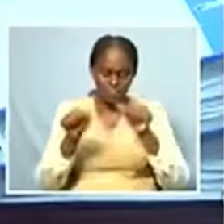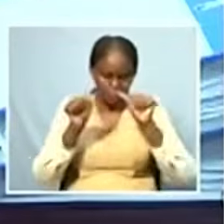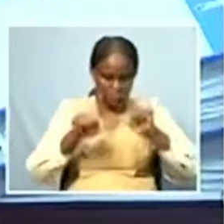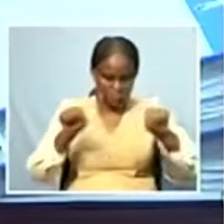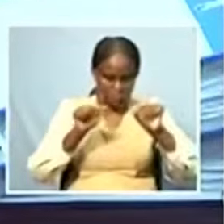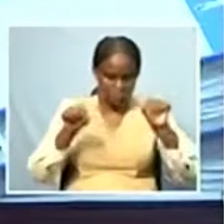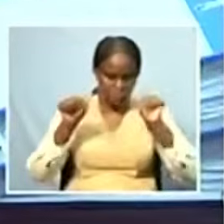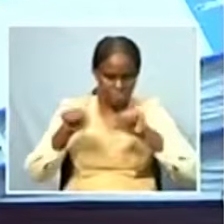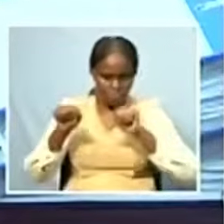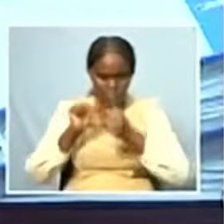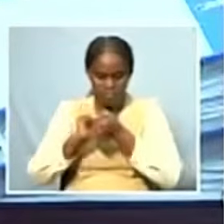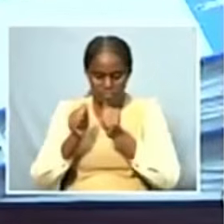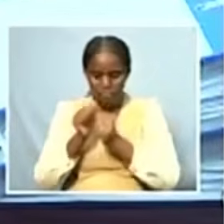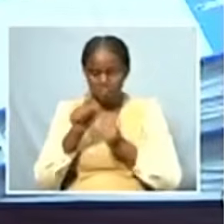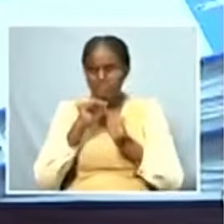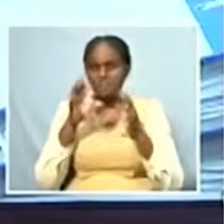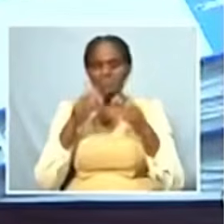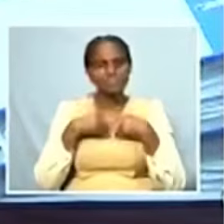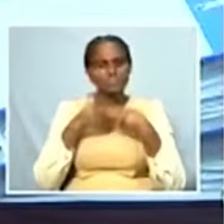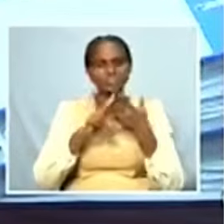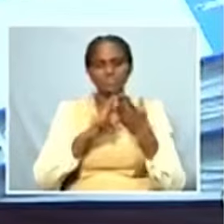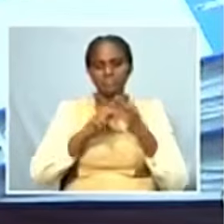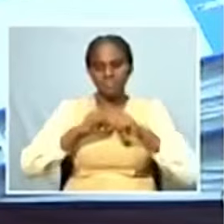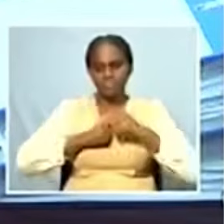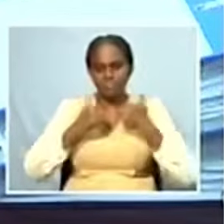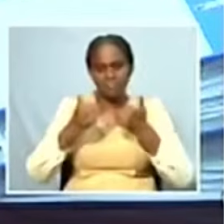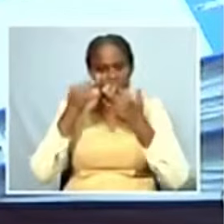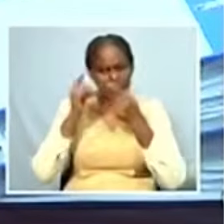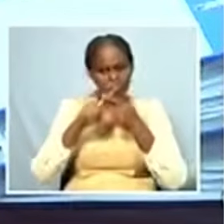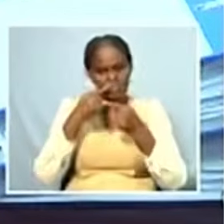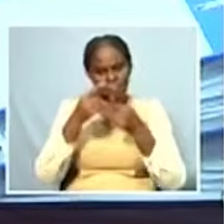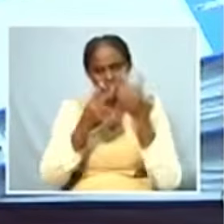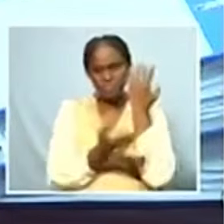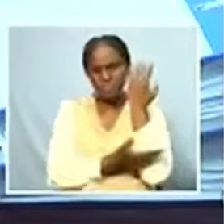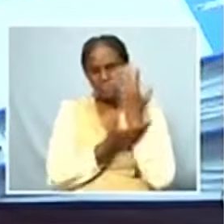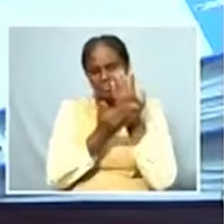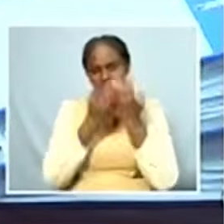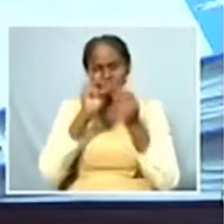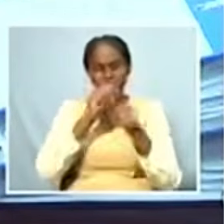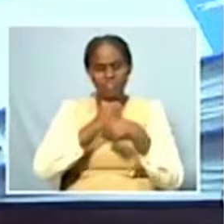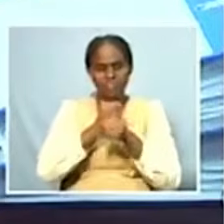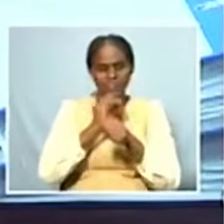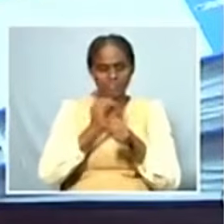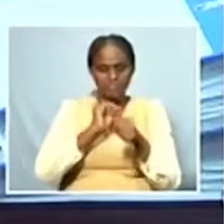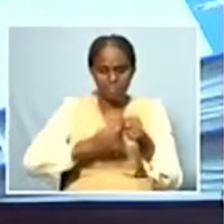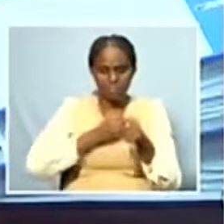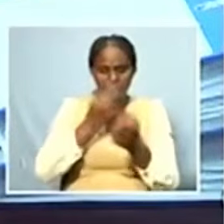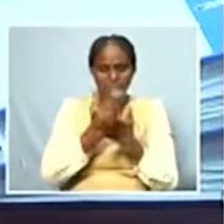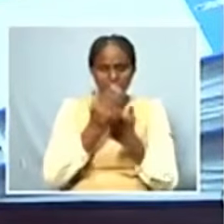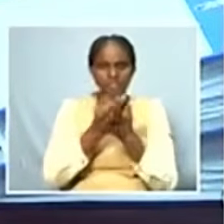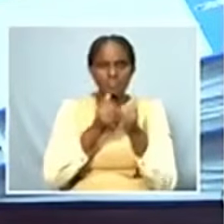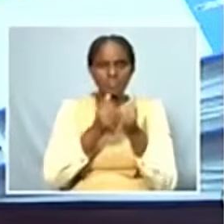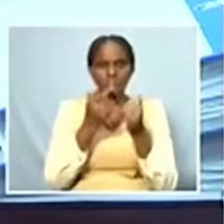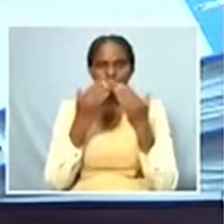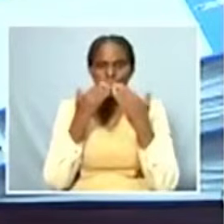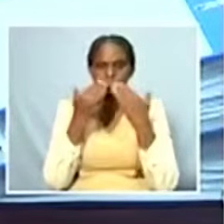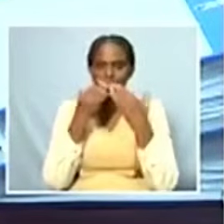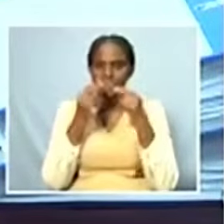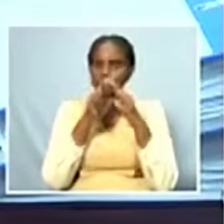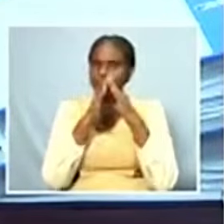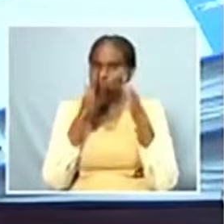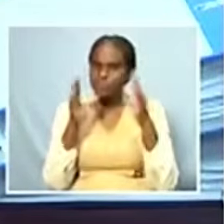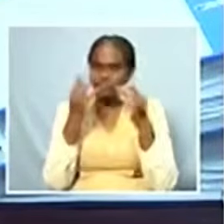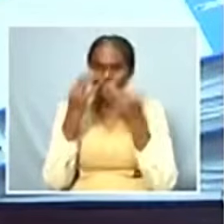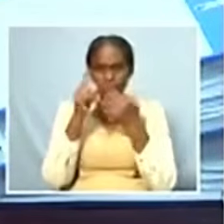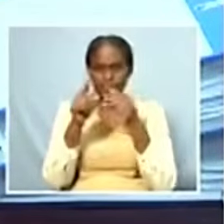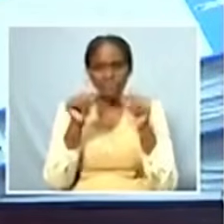queries, it's an unacceptable report, so we hope to see improvements, but we'll make our own recommendations accordingly. We thank you most sincerely and